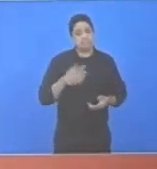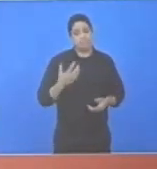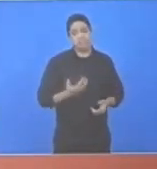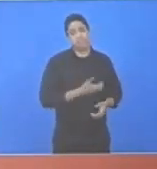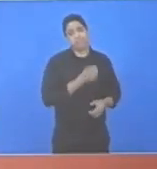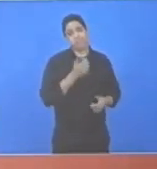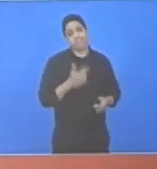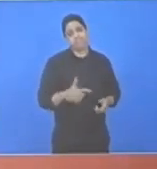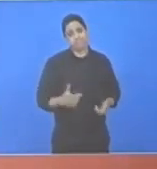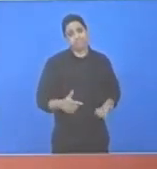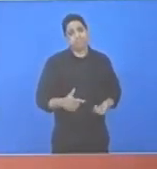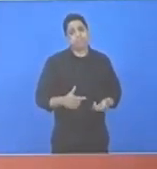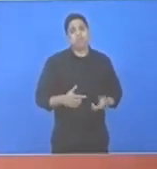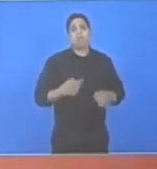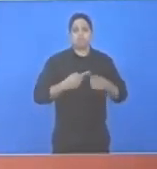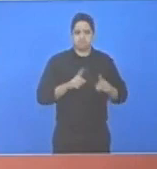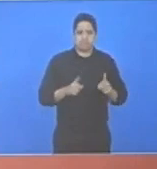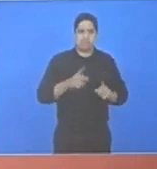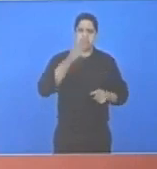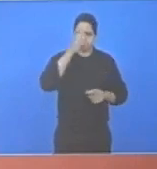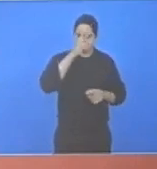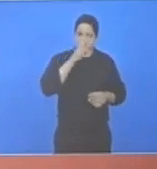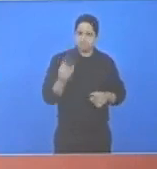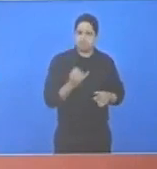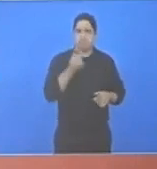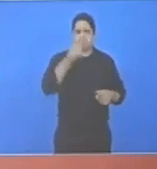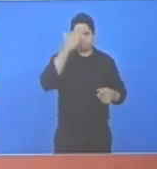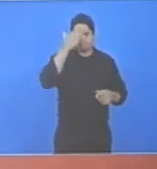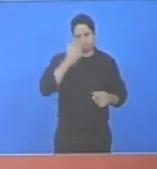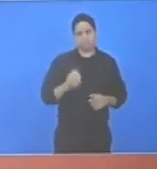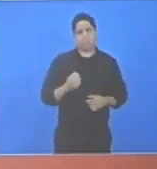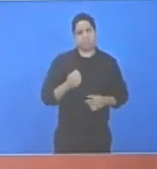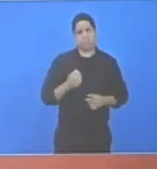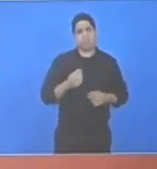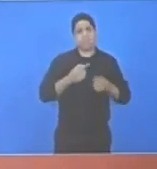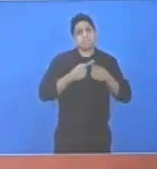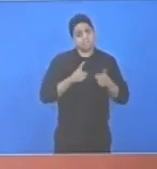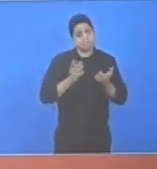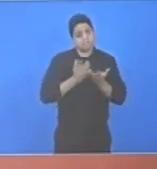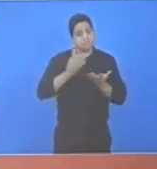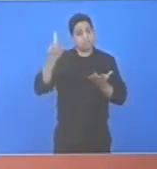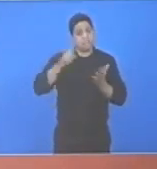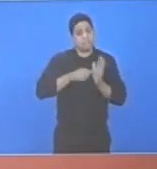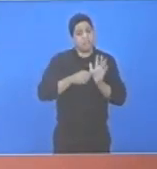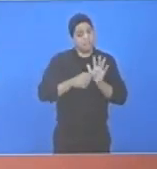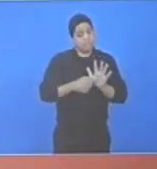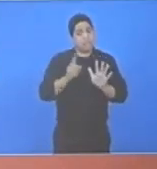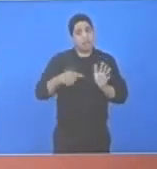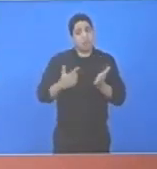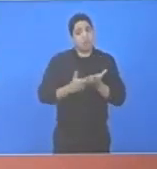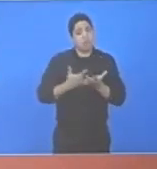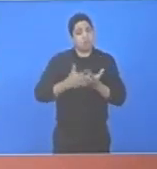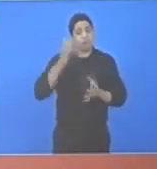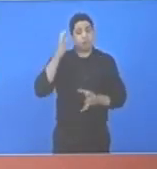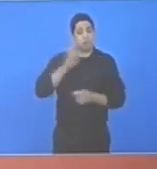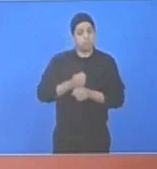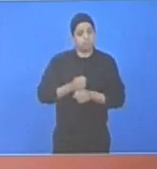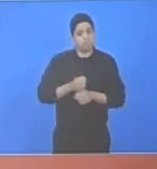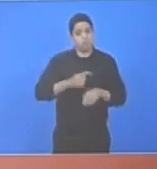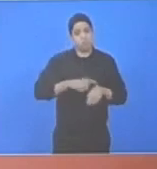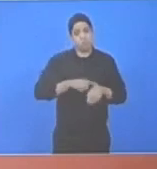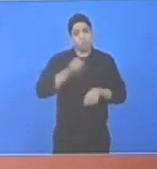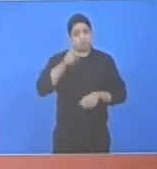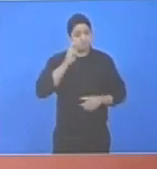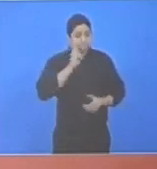everybody should know. But the beauty is when you see the completion or the